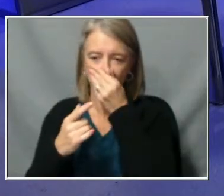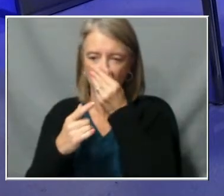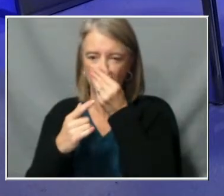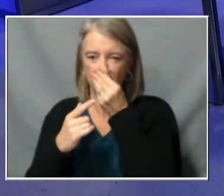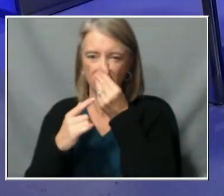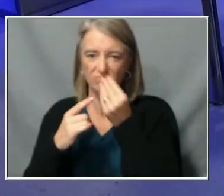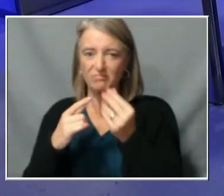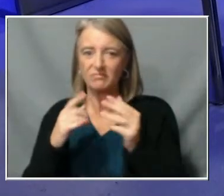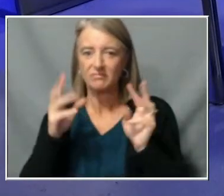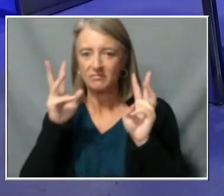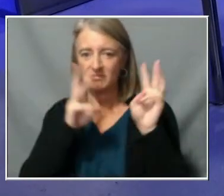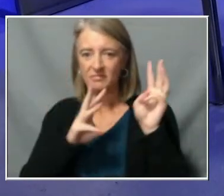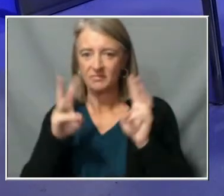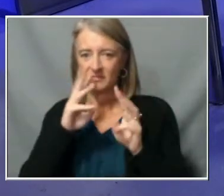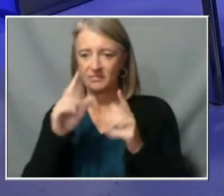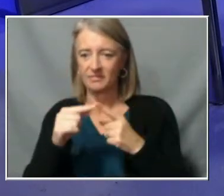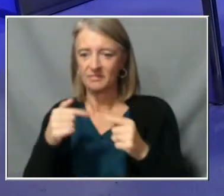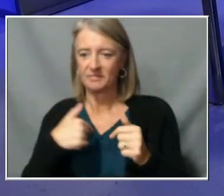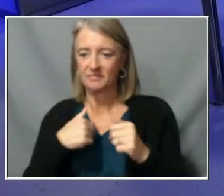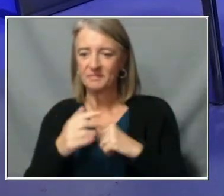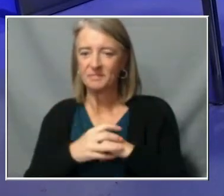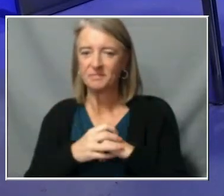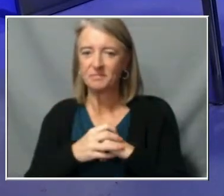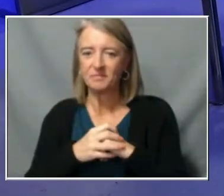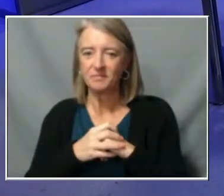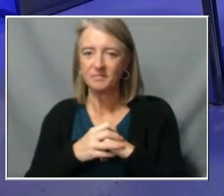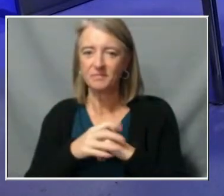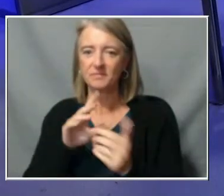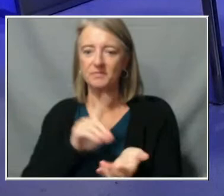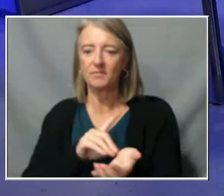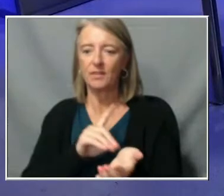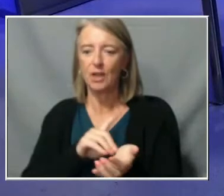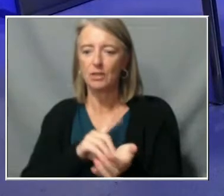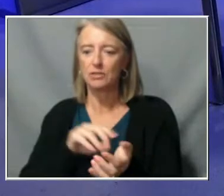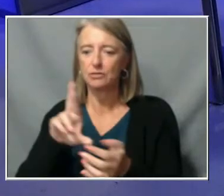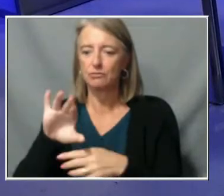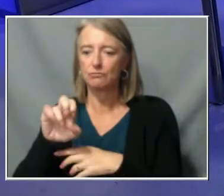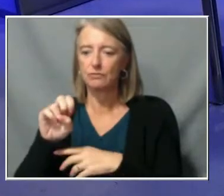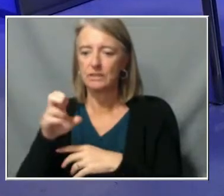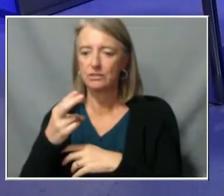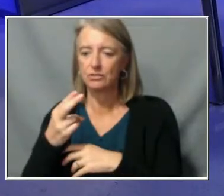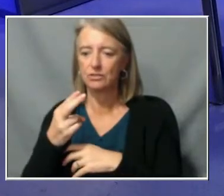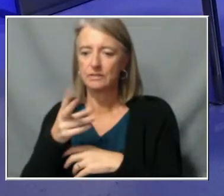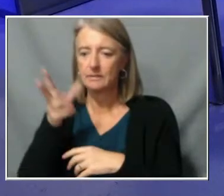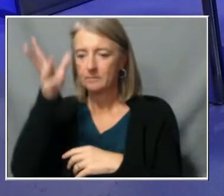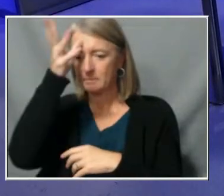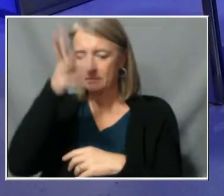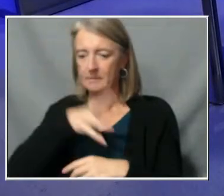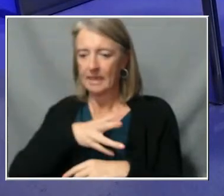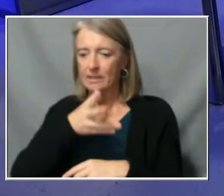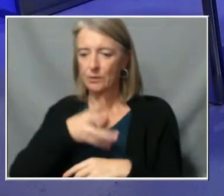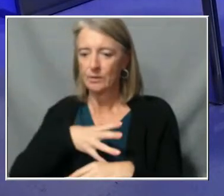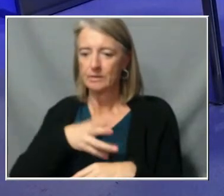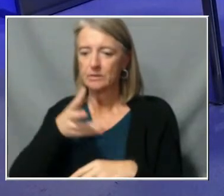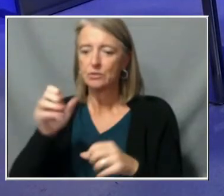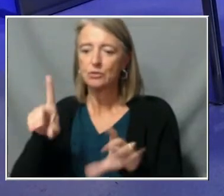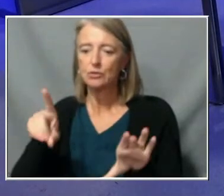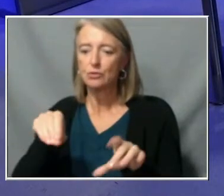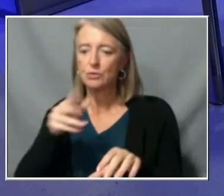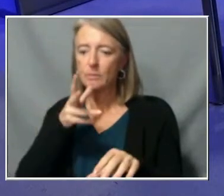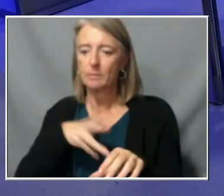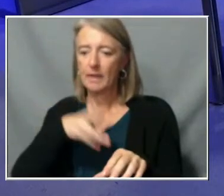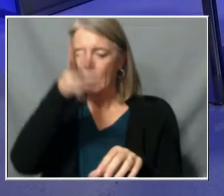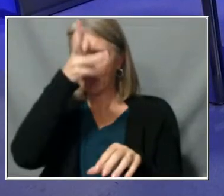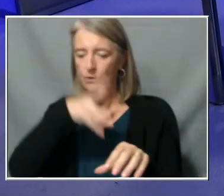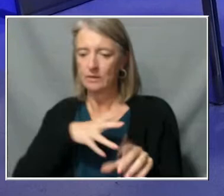worry about me too, but so Dr. Calendar Rich, we've got man and woman. Do men and women have to be considering different